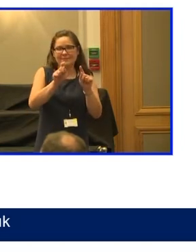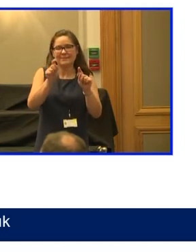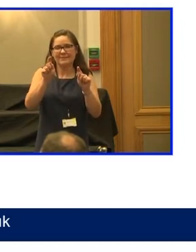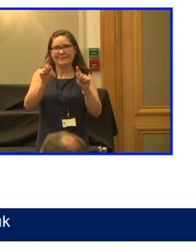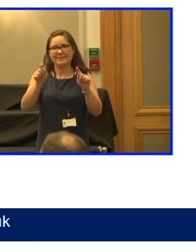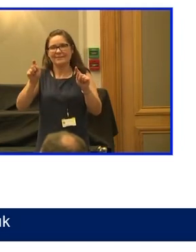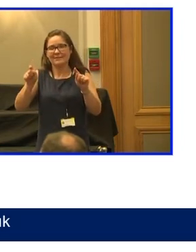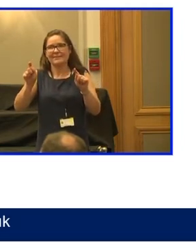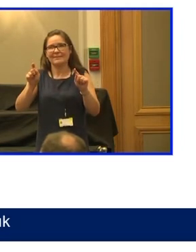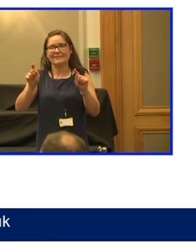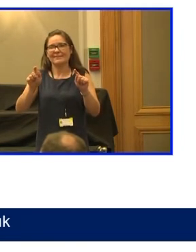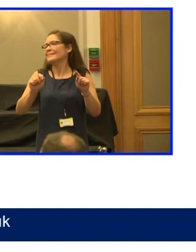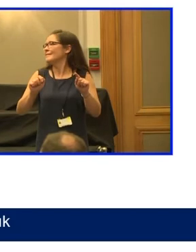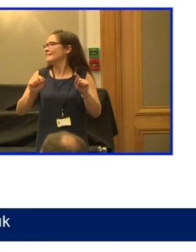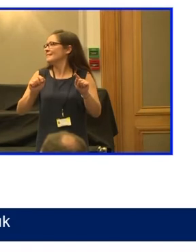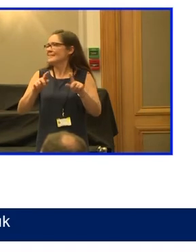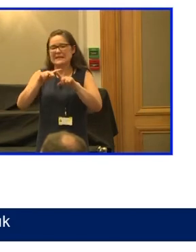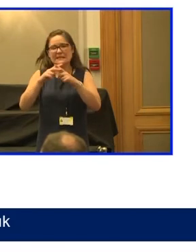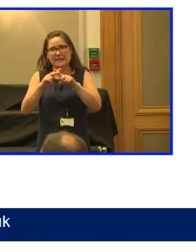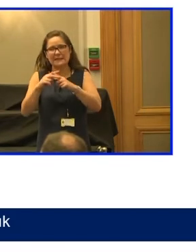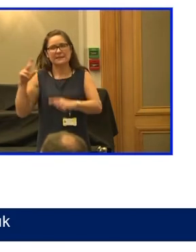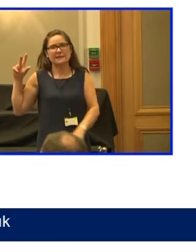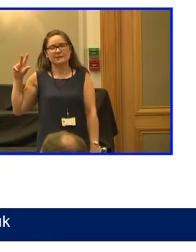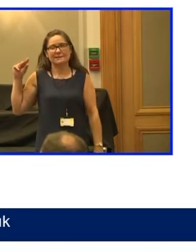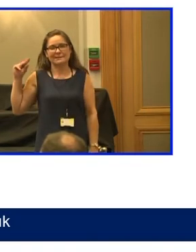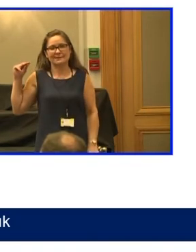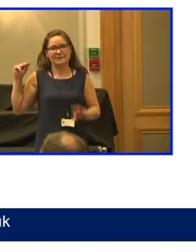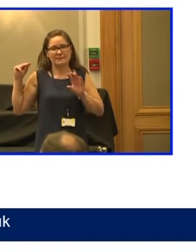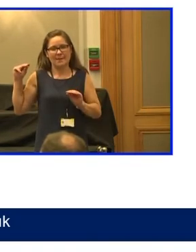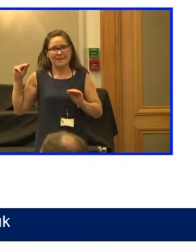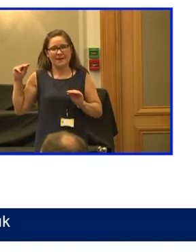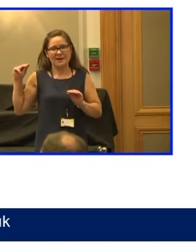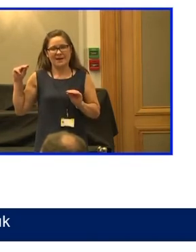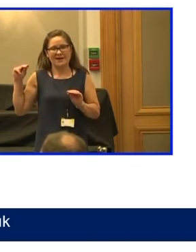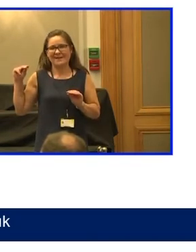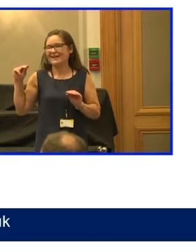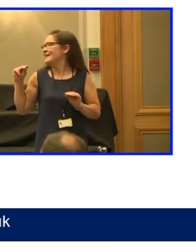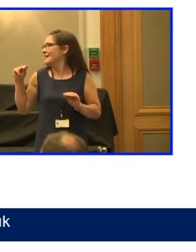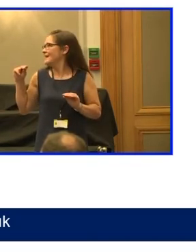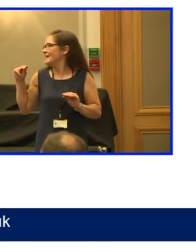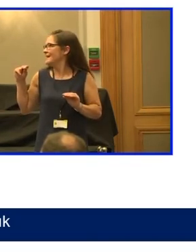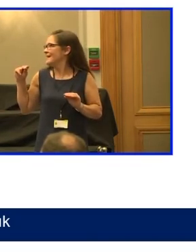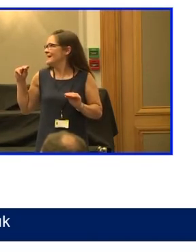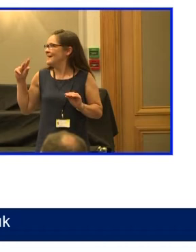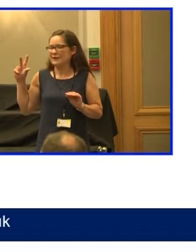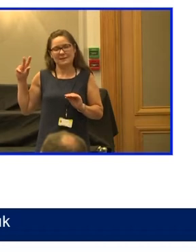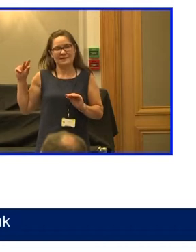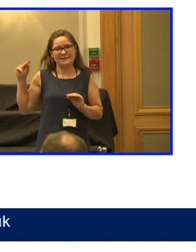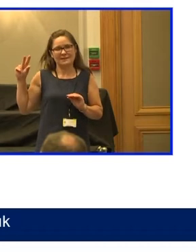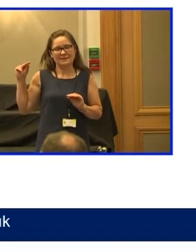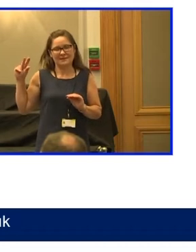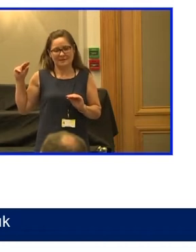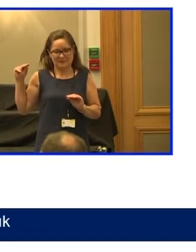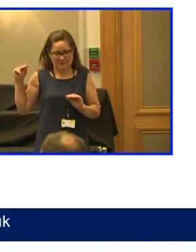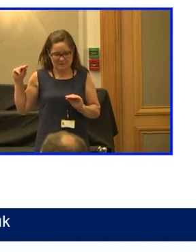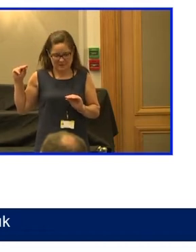Settings. Settings window. Start. Yeah. Key. Suggestions available. All tab item, 1 of 4,